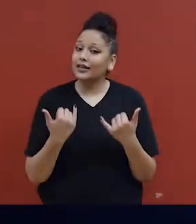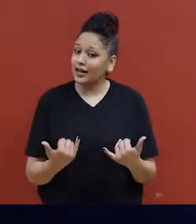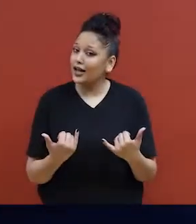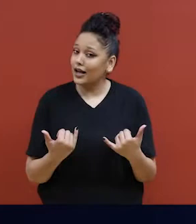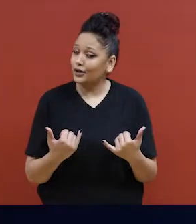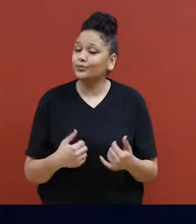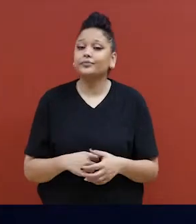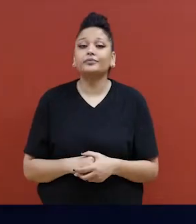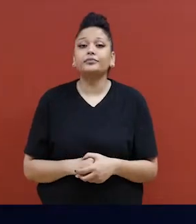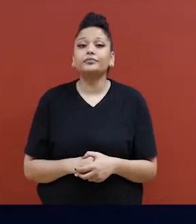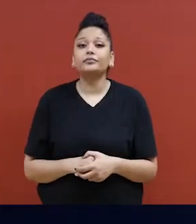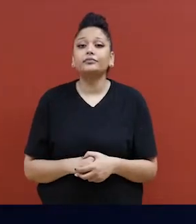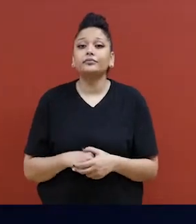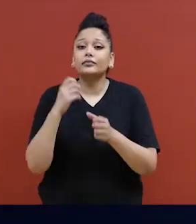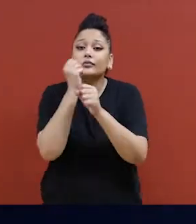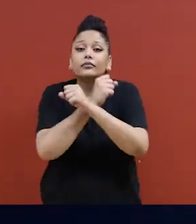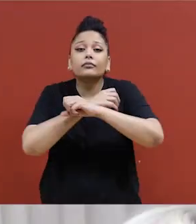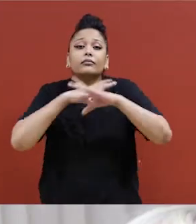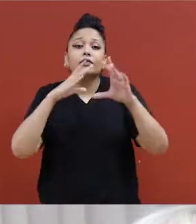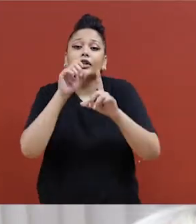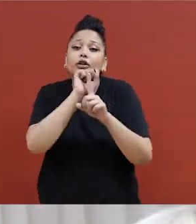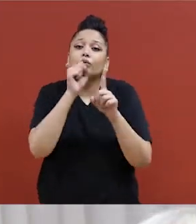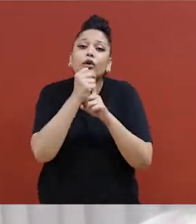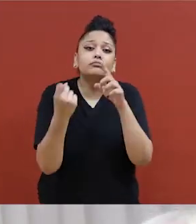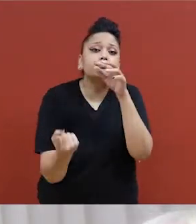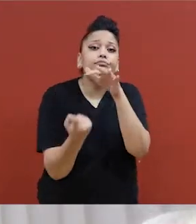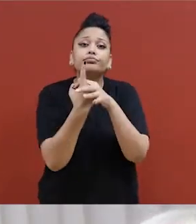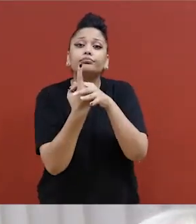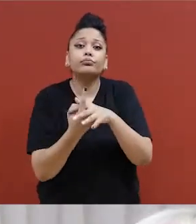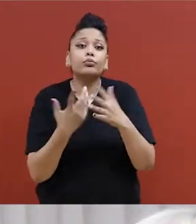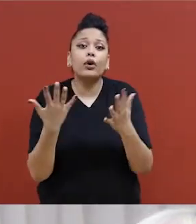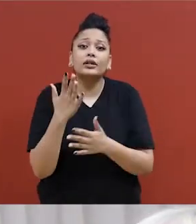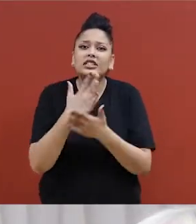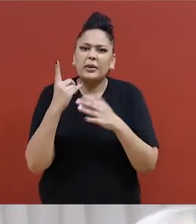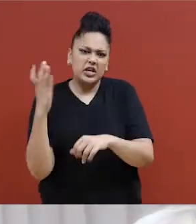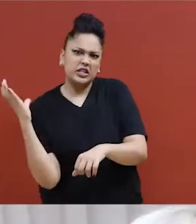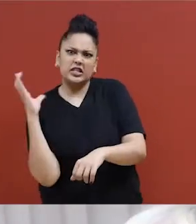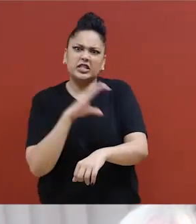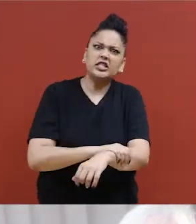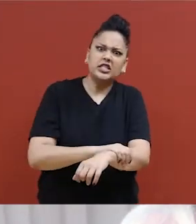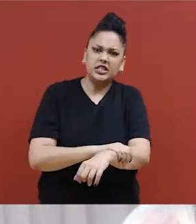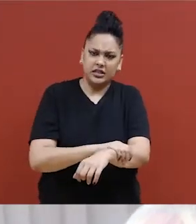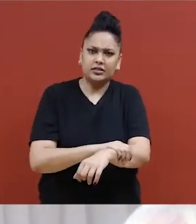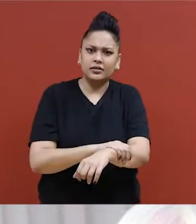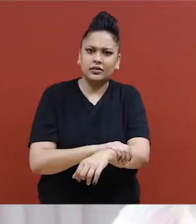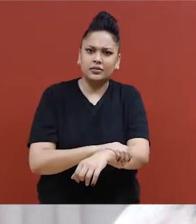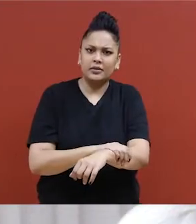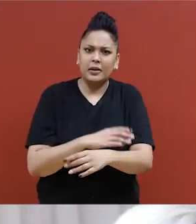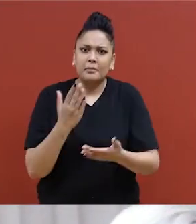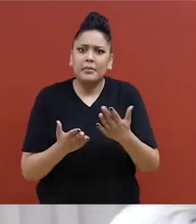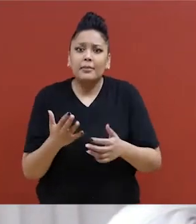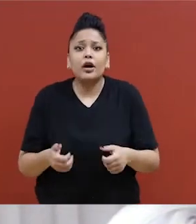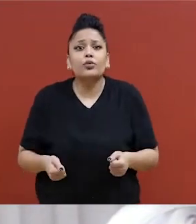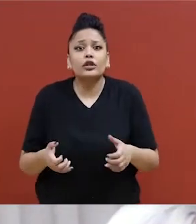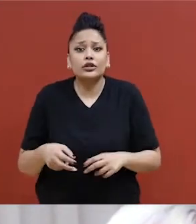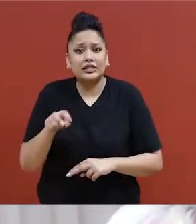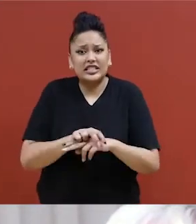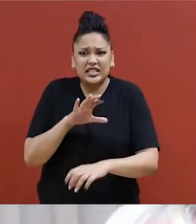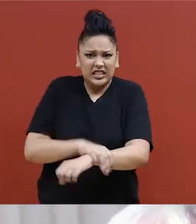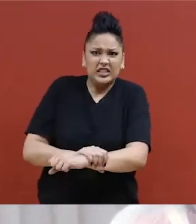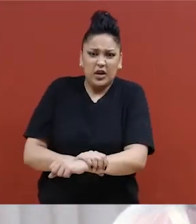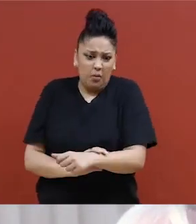Let's take a look at a situation where someone has grabbed our wrist. They're trying to yank me out of